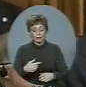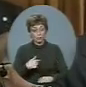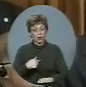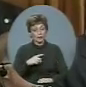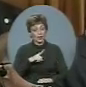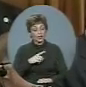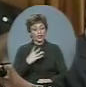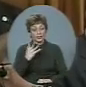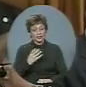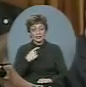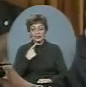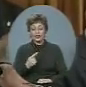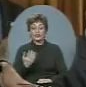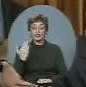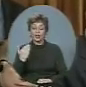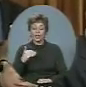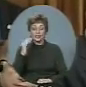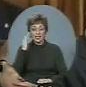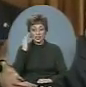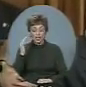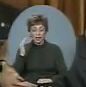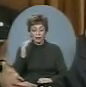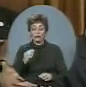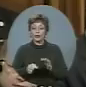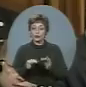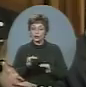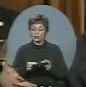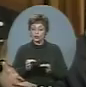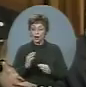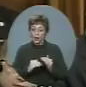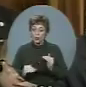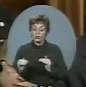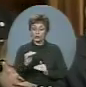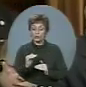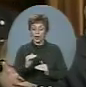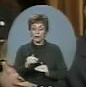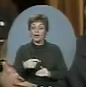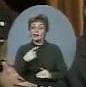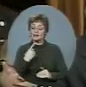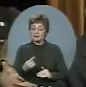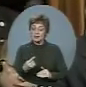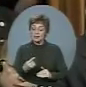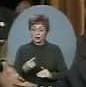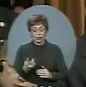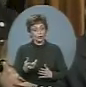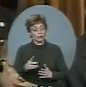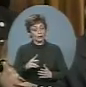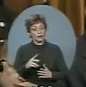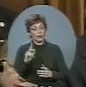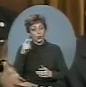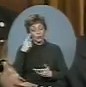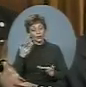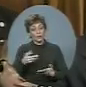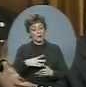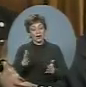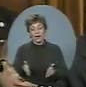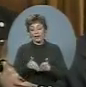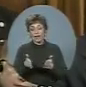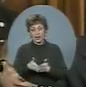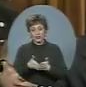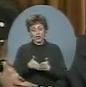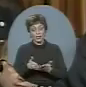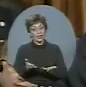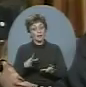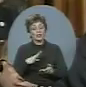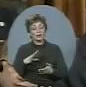and I quote, put in peril the concept of an independent body that advises the government on who is best qualified to be